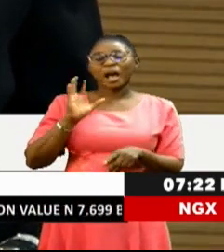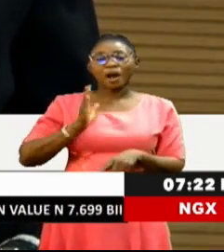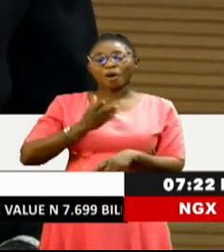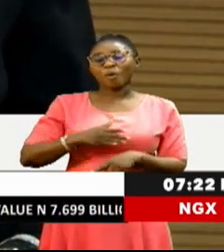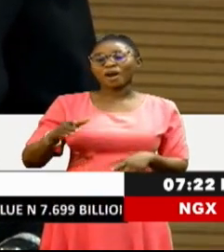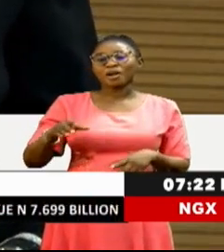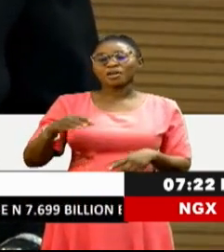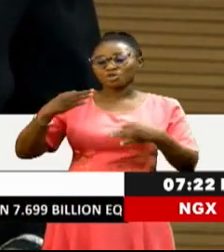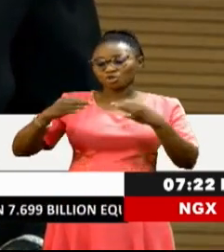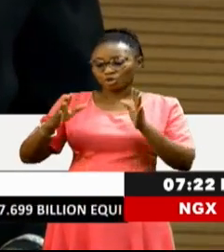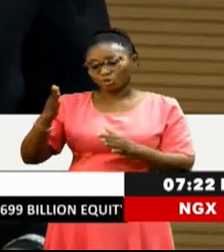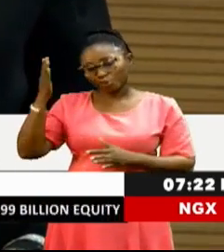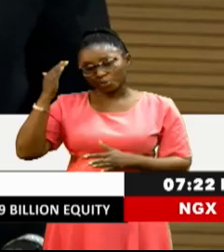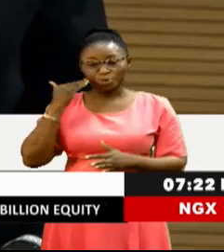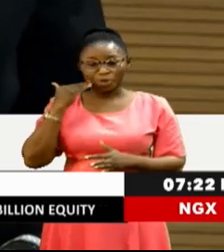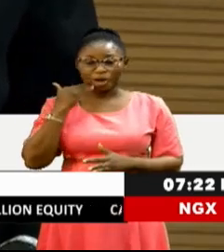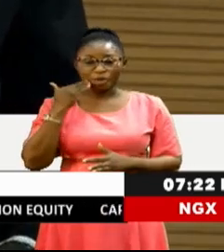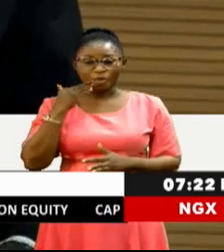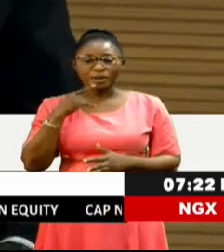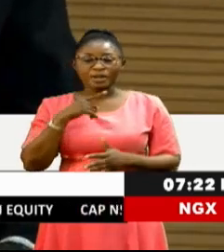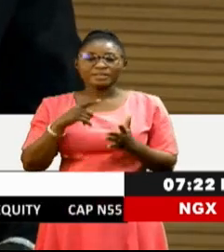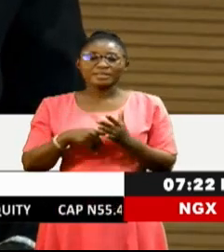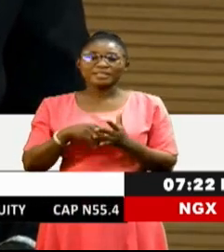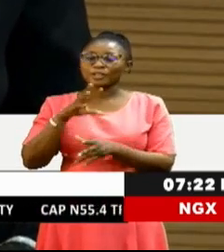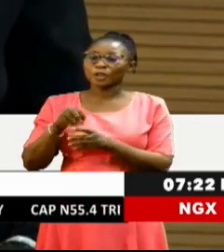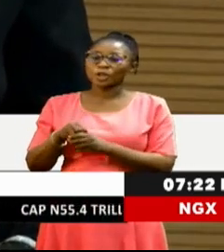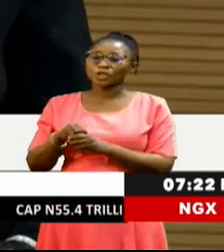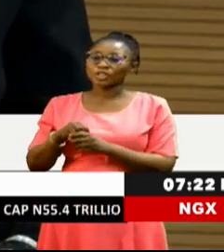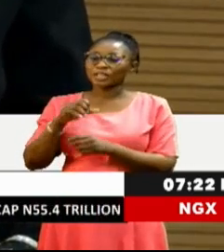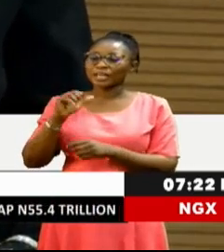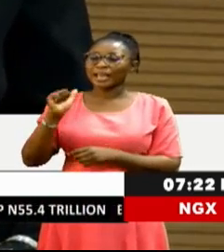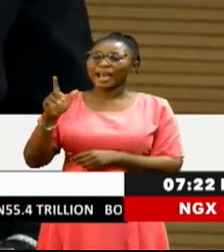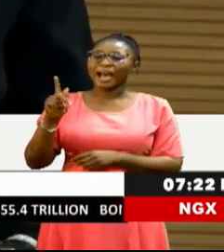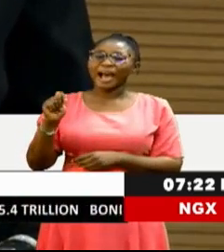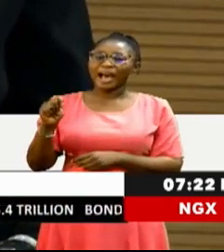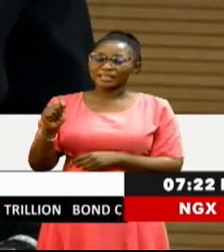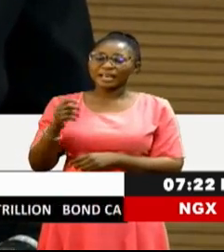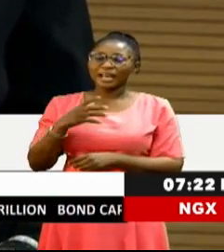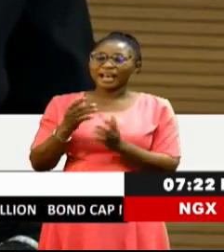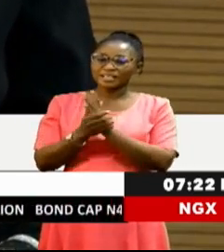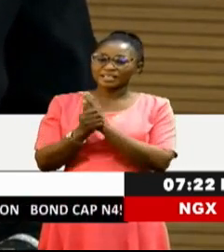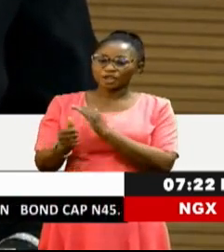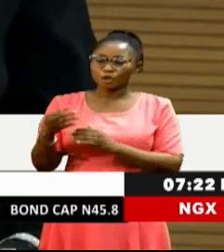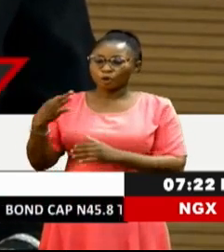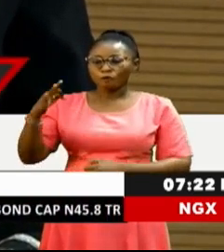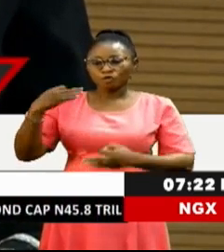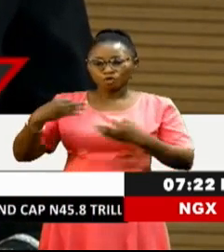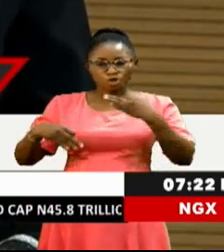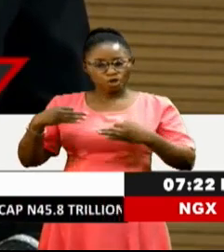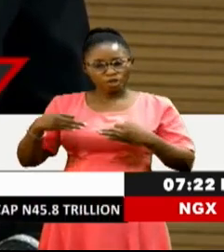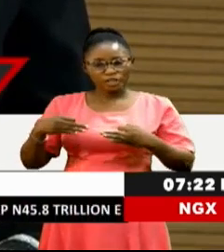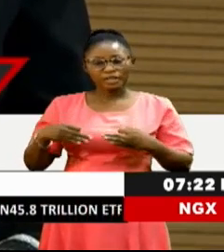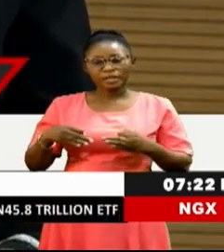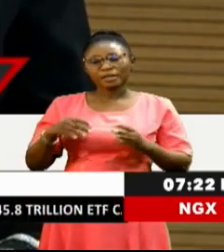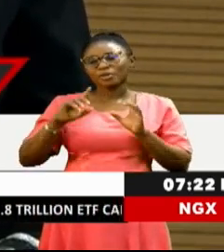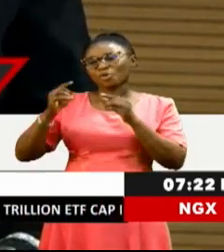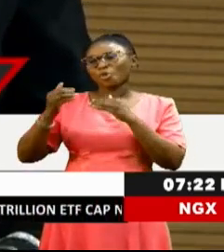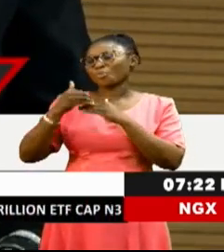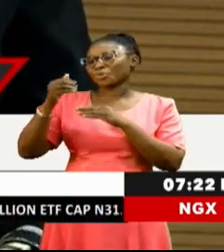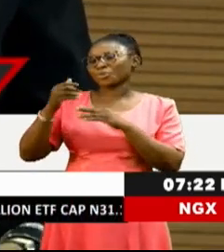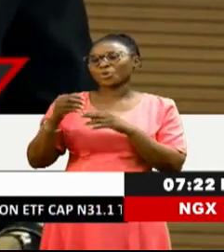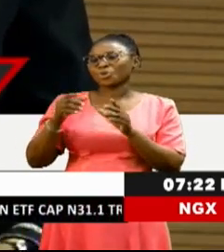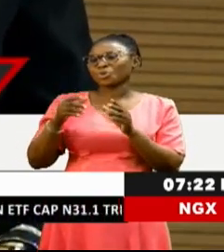the term judge craft encompasses the art and skill of judging. It goes beyond mere